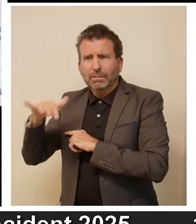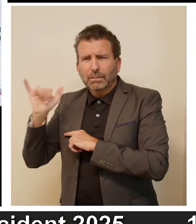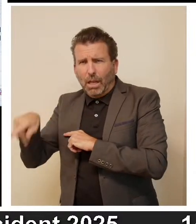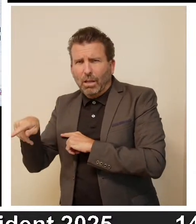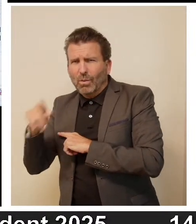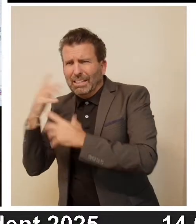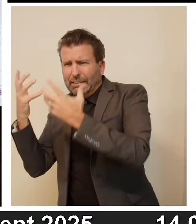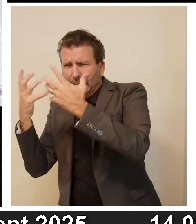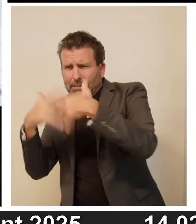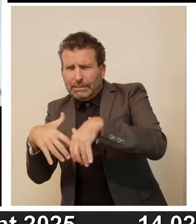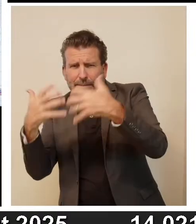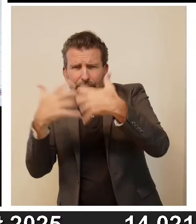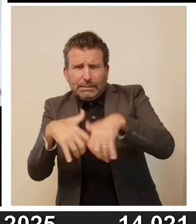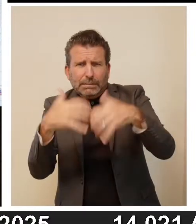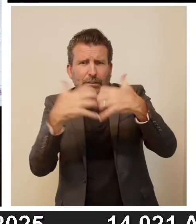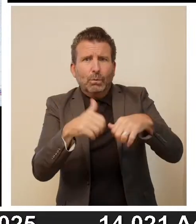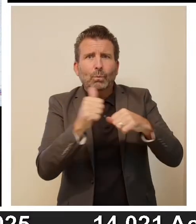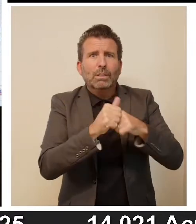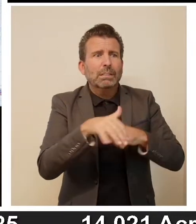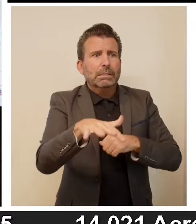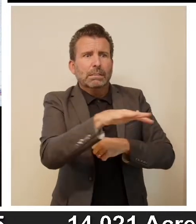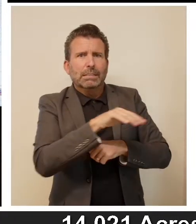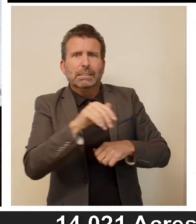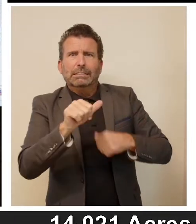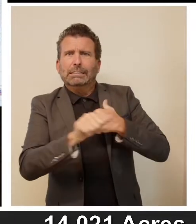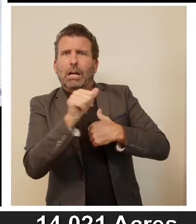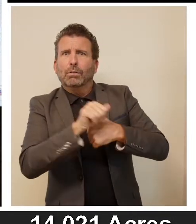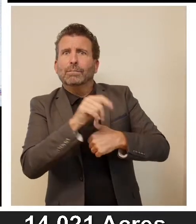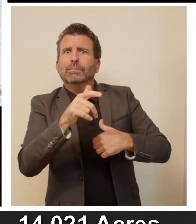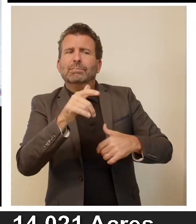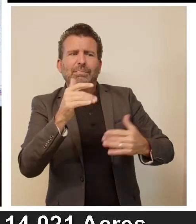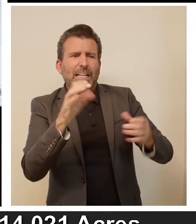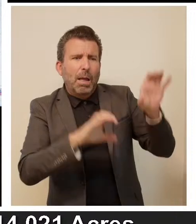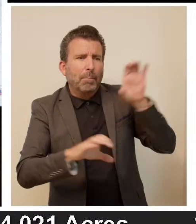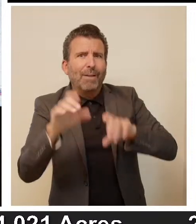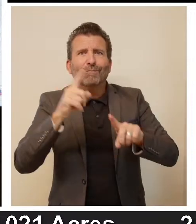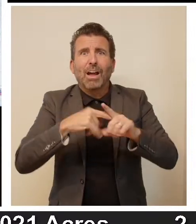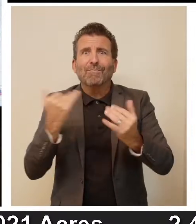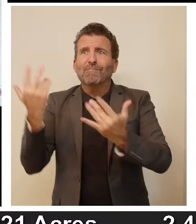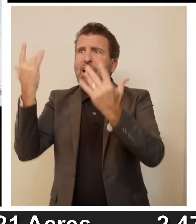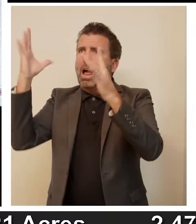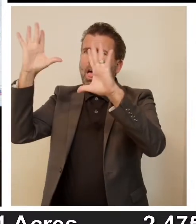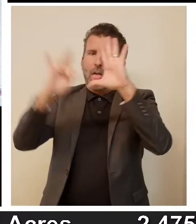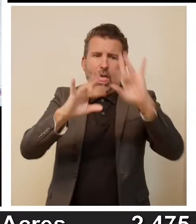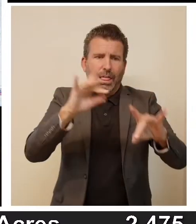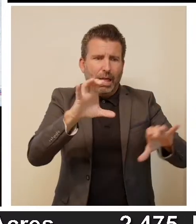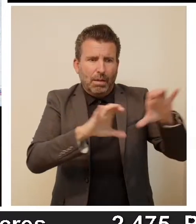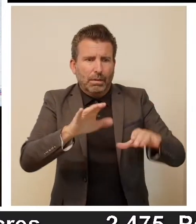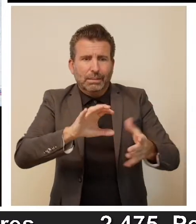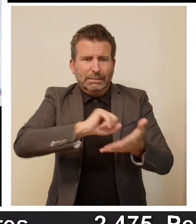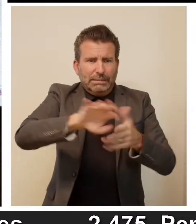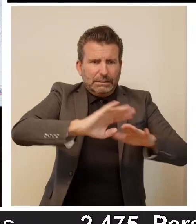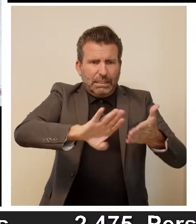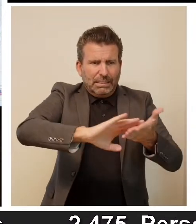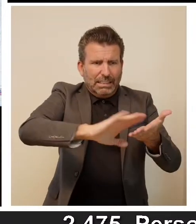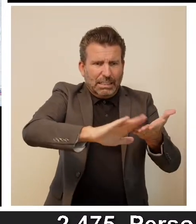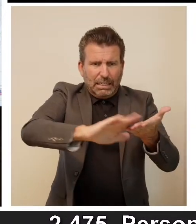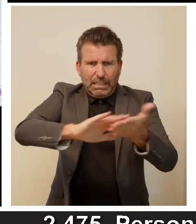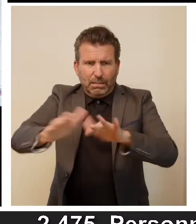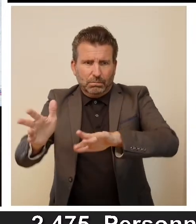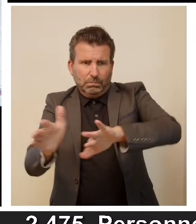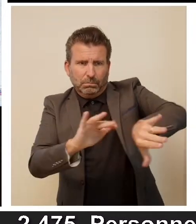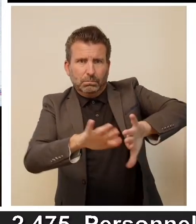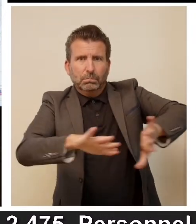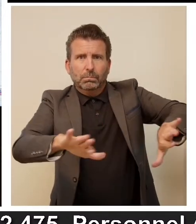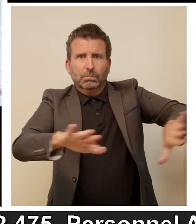removal activities. This process has already begun in areas that are safe for the hundreds of inspection personnel to